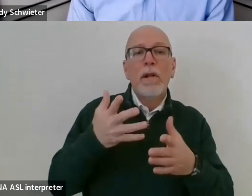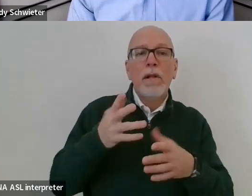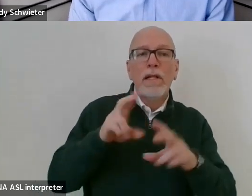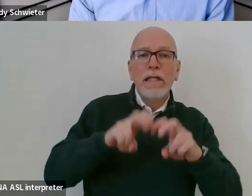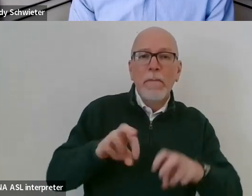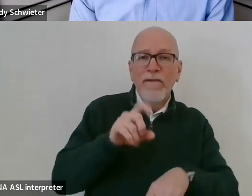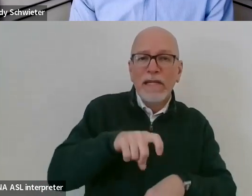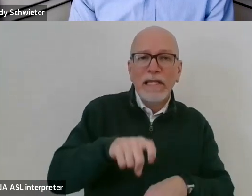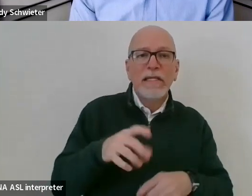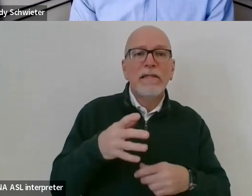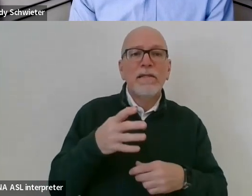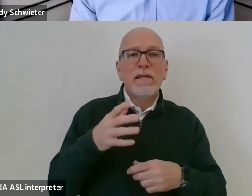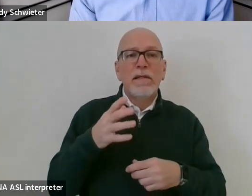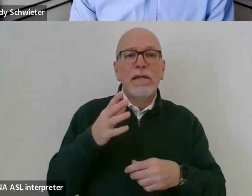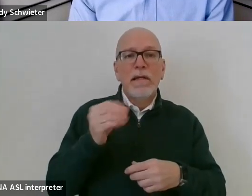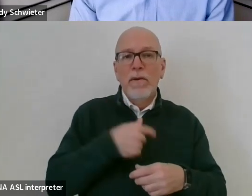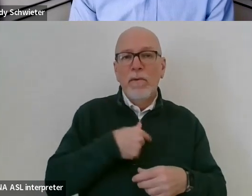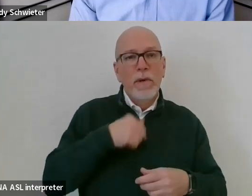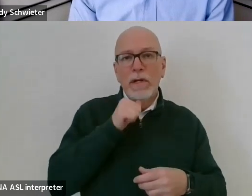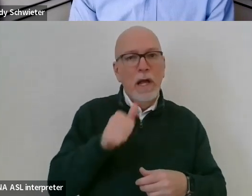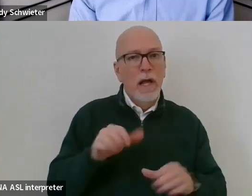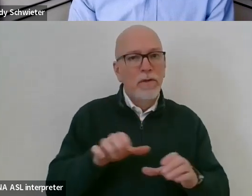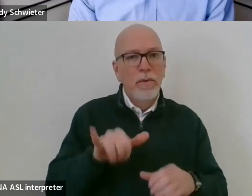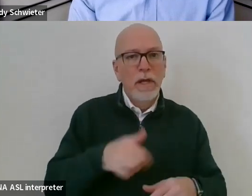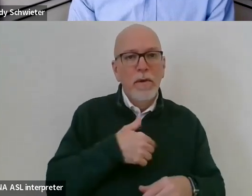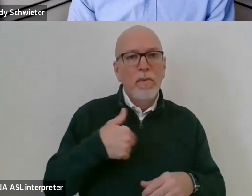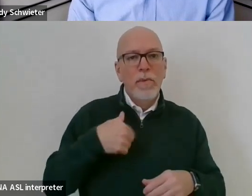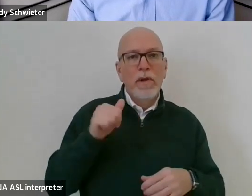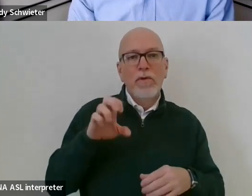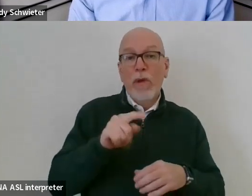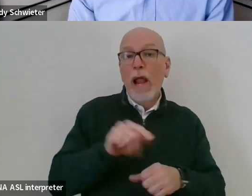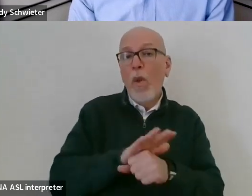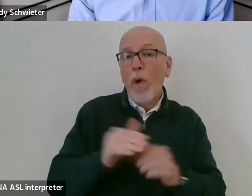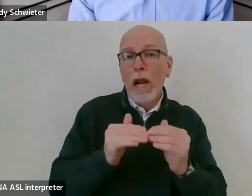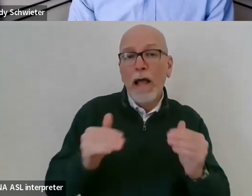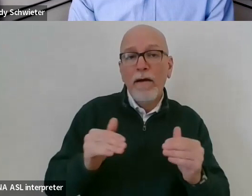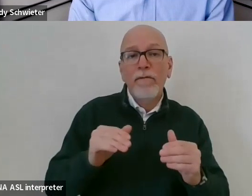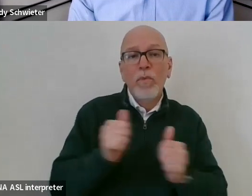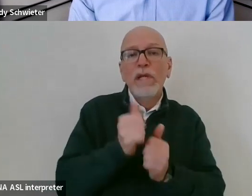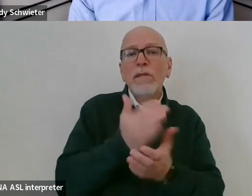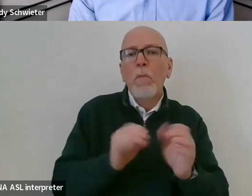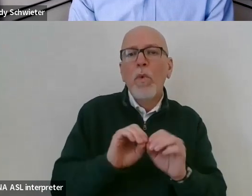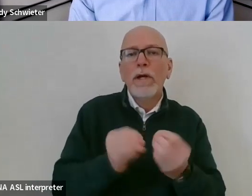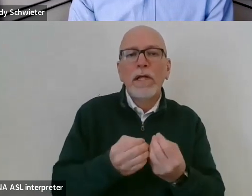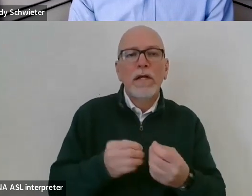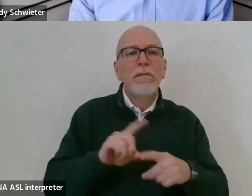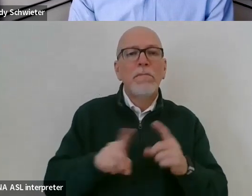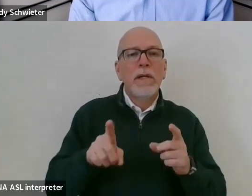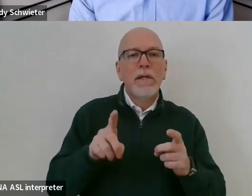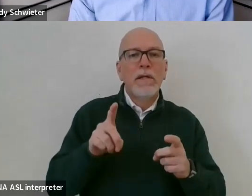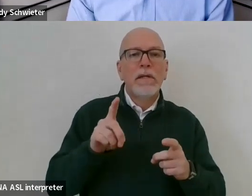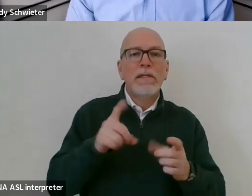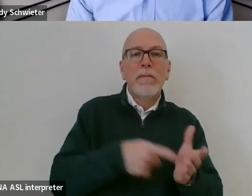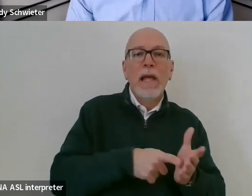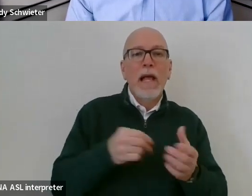and economic assumptions, which we are not doing. We are doing that at the local level with some organizations, about the demand and supply